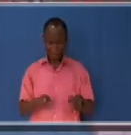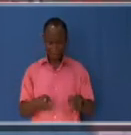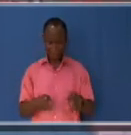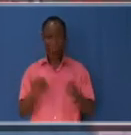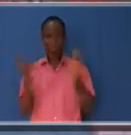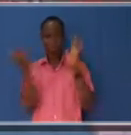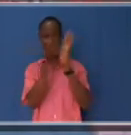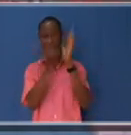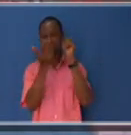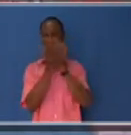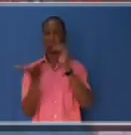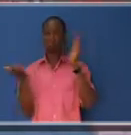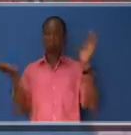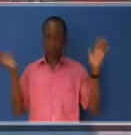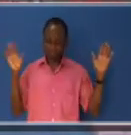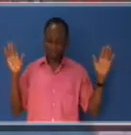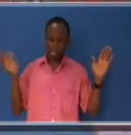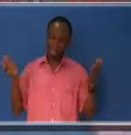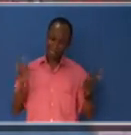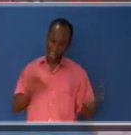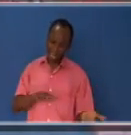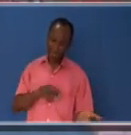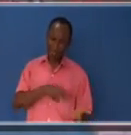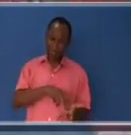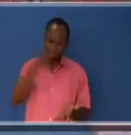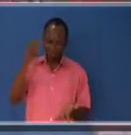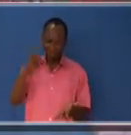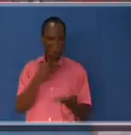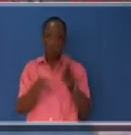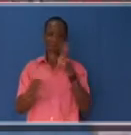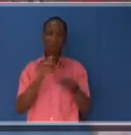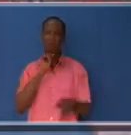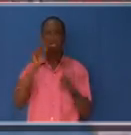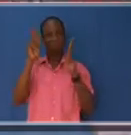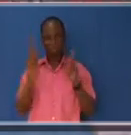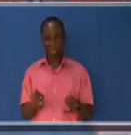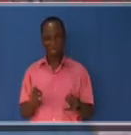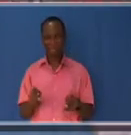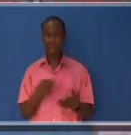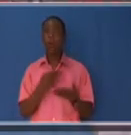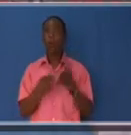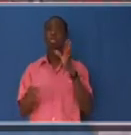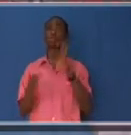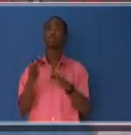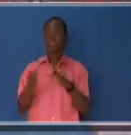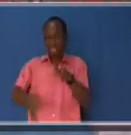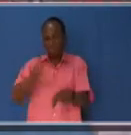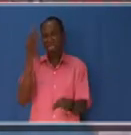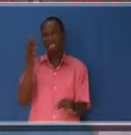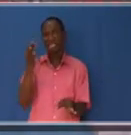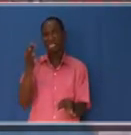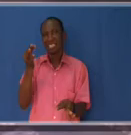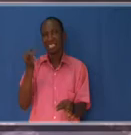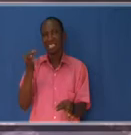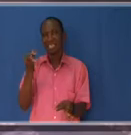na se nwe mo wuwi en na osore ye honhom kron kron onye nimpa da sene oye honhom